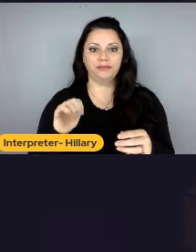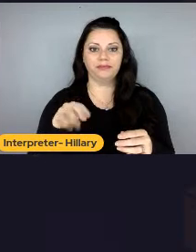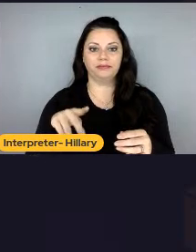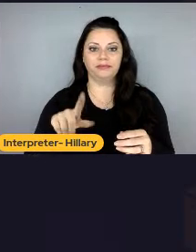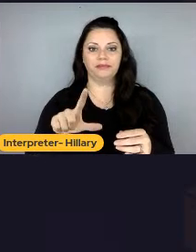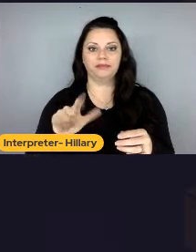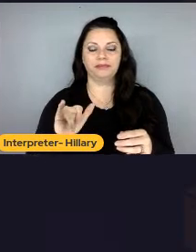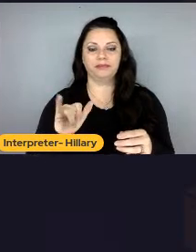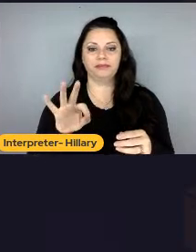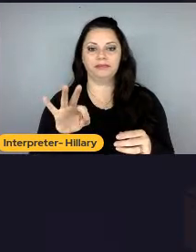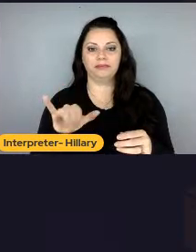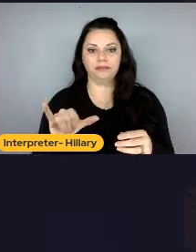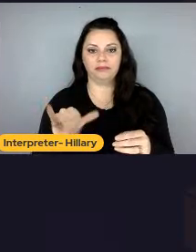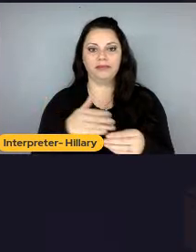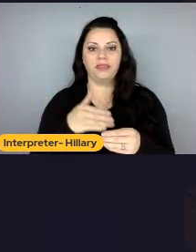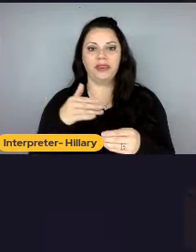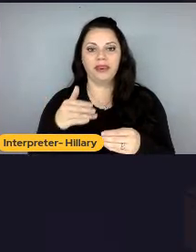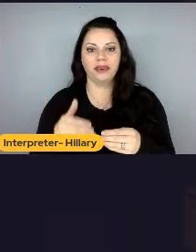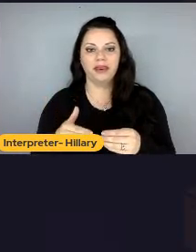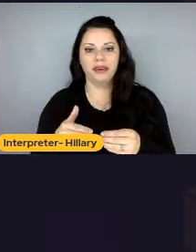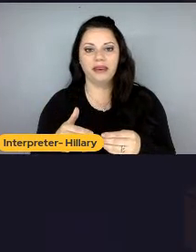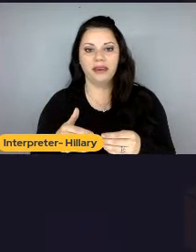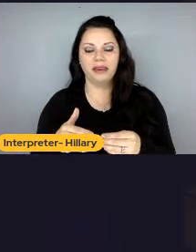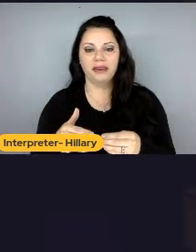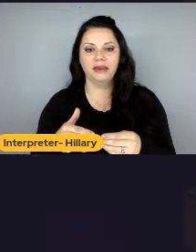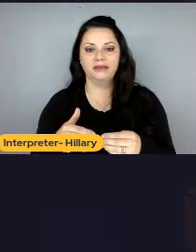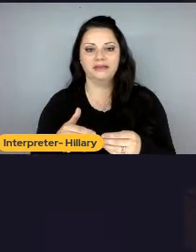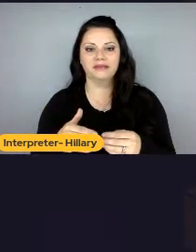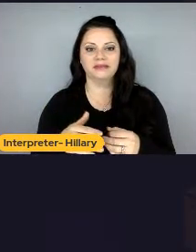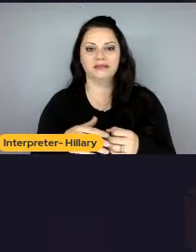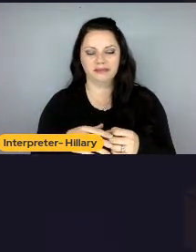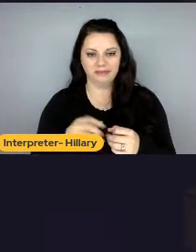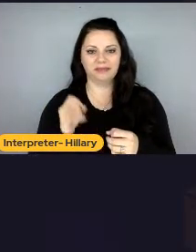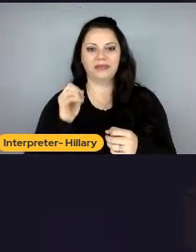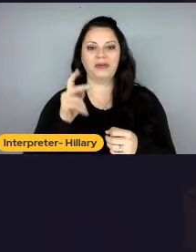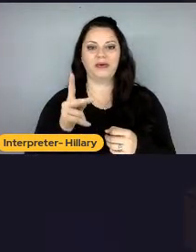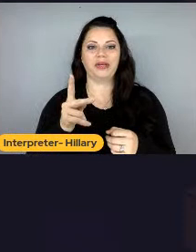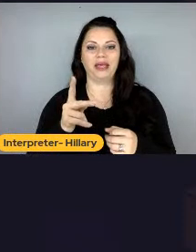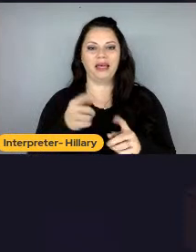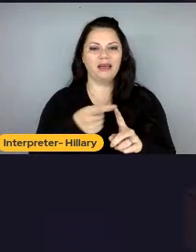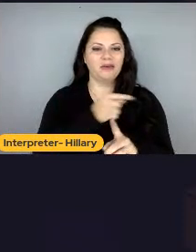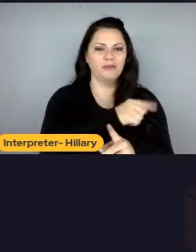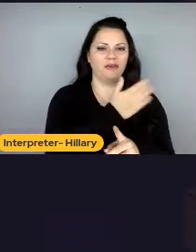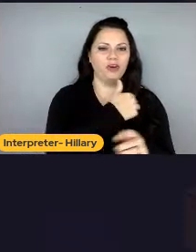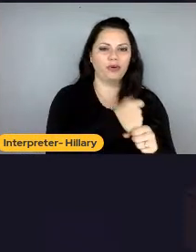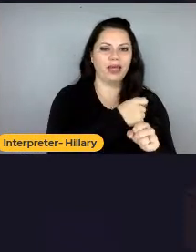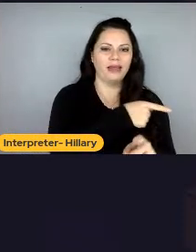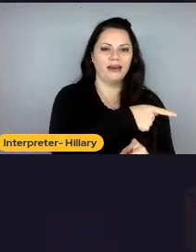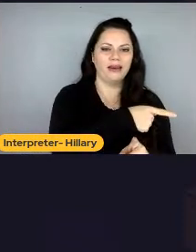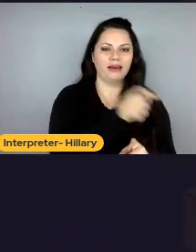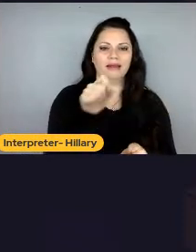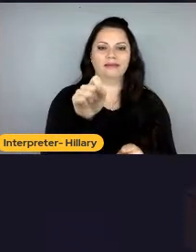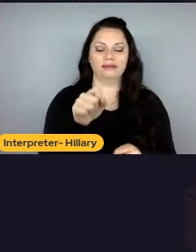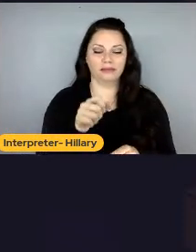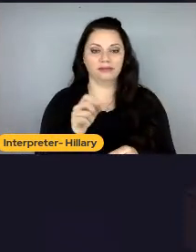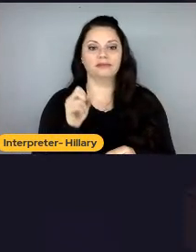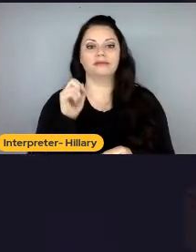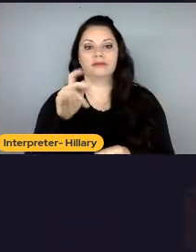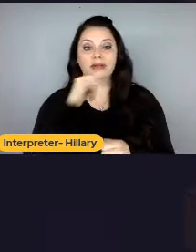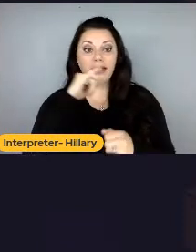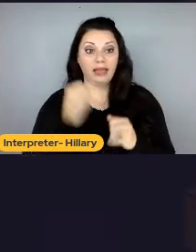Amplify next app repo we have created before. And the last thing that we will